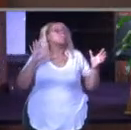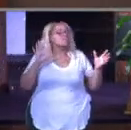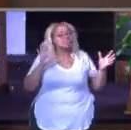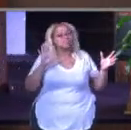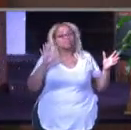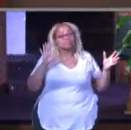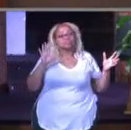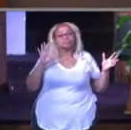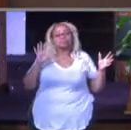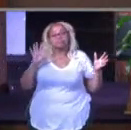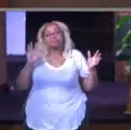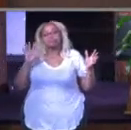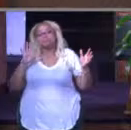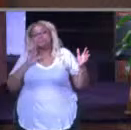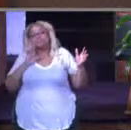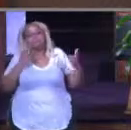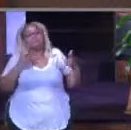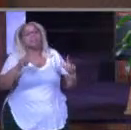Oh, let go